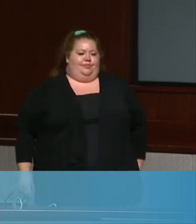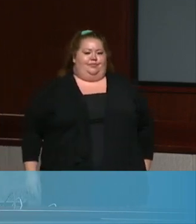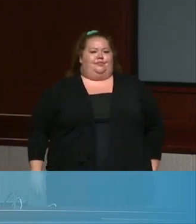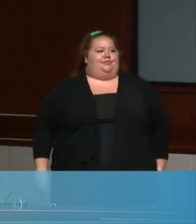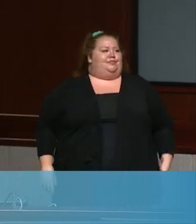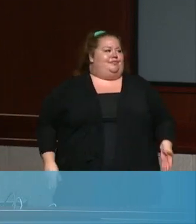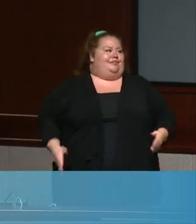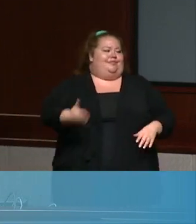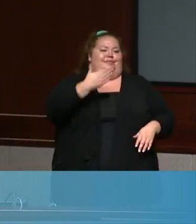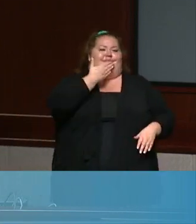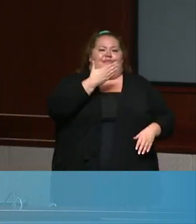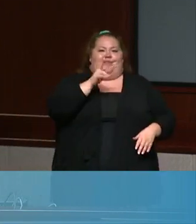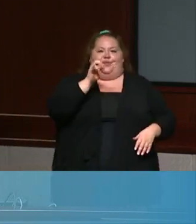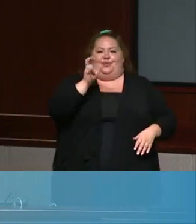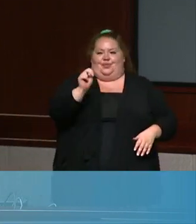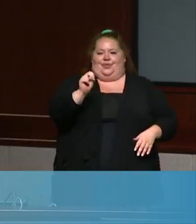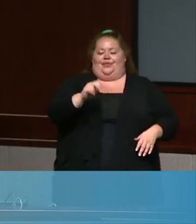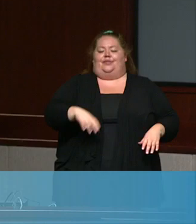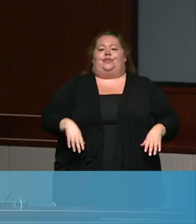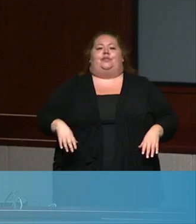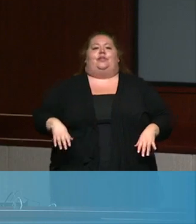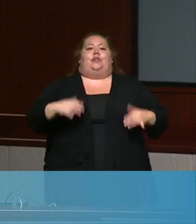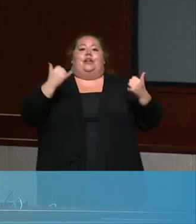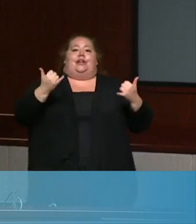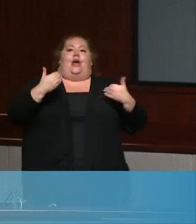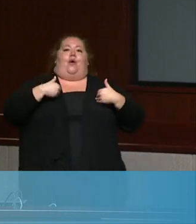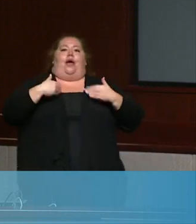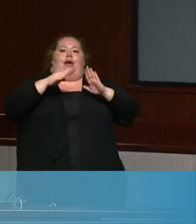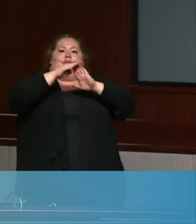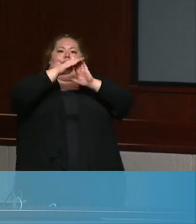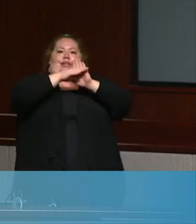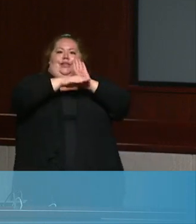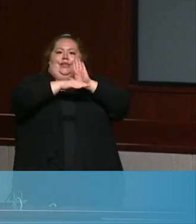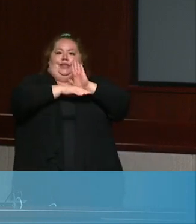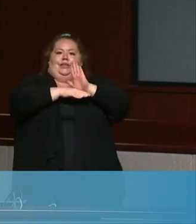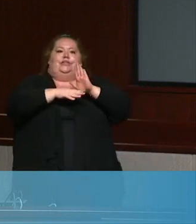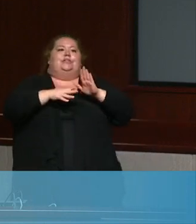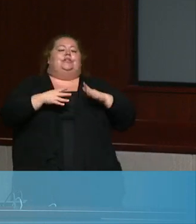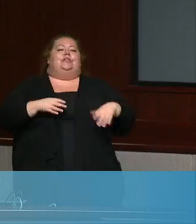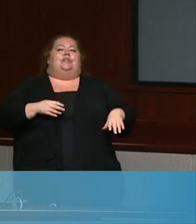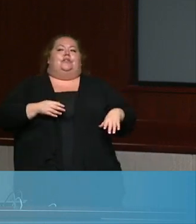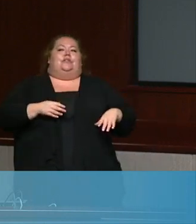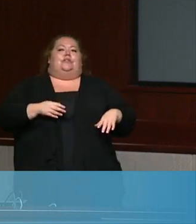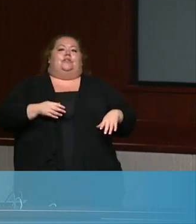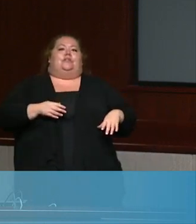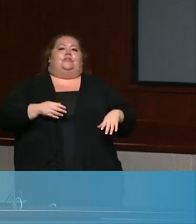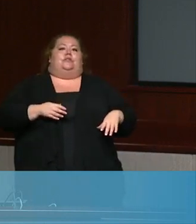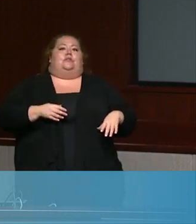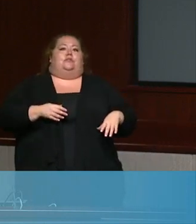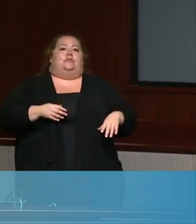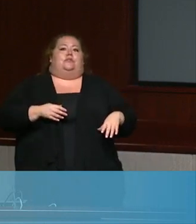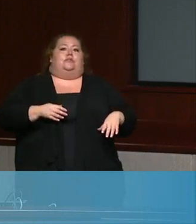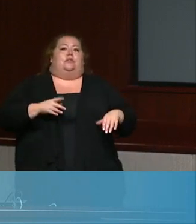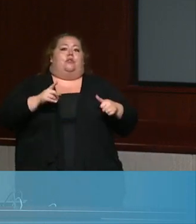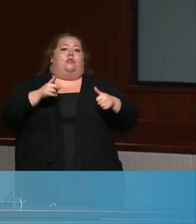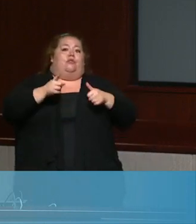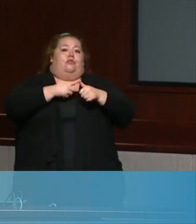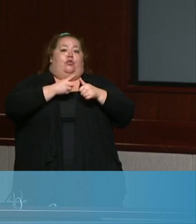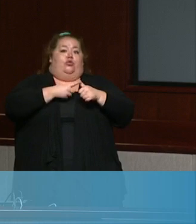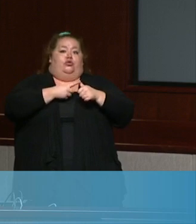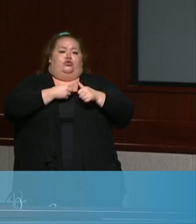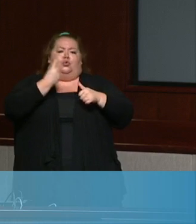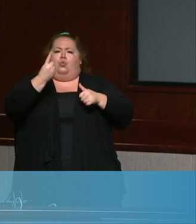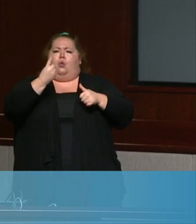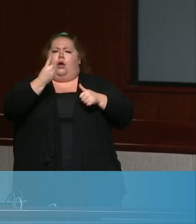Thank you, Ryan. As always, we'll go in the list that was given to our media outlets. I'm going to say this at the top because we do have one